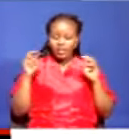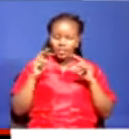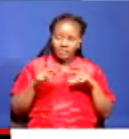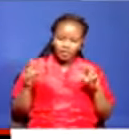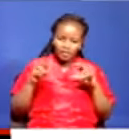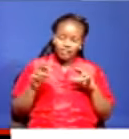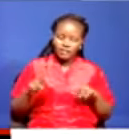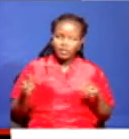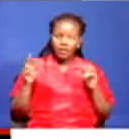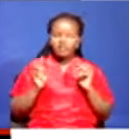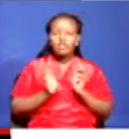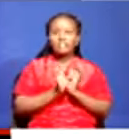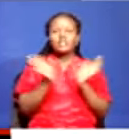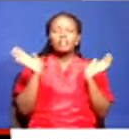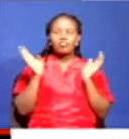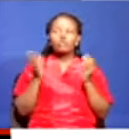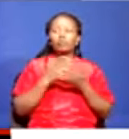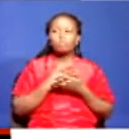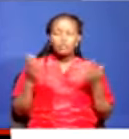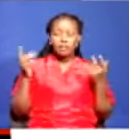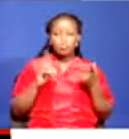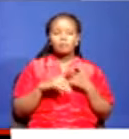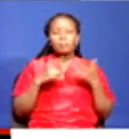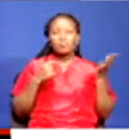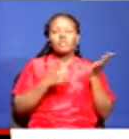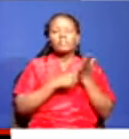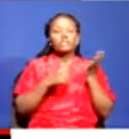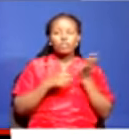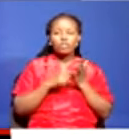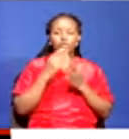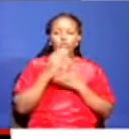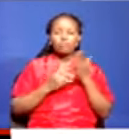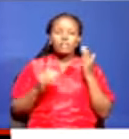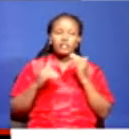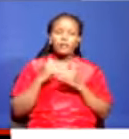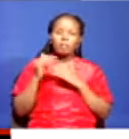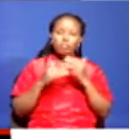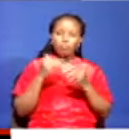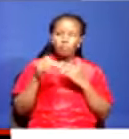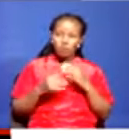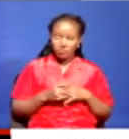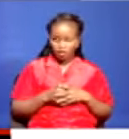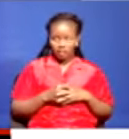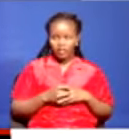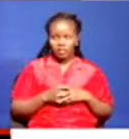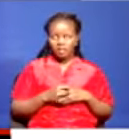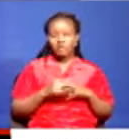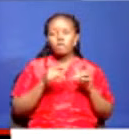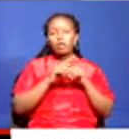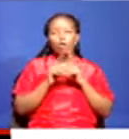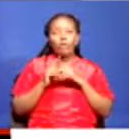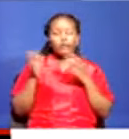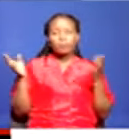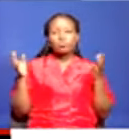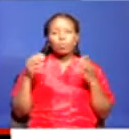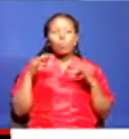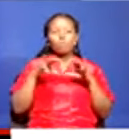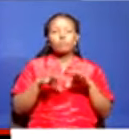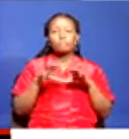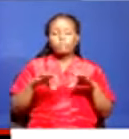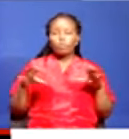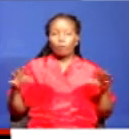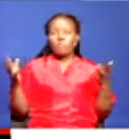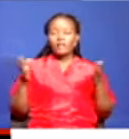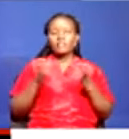products, digitization of some processes for the tech-savvy customers, improved marketing and branding,